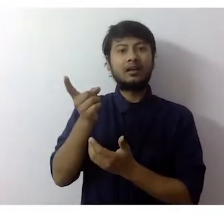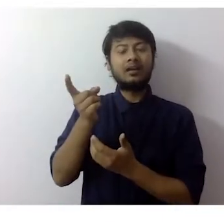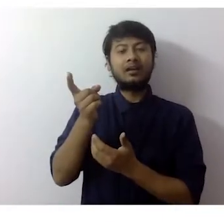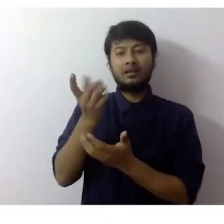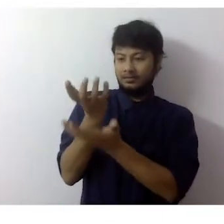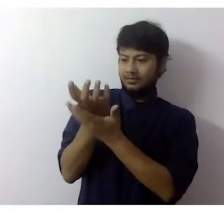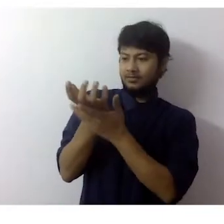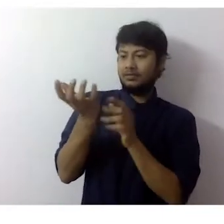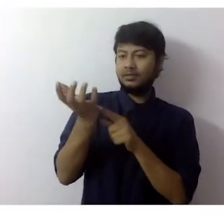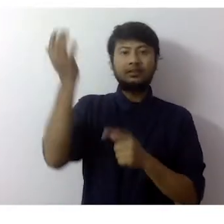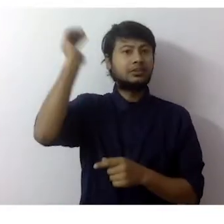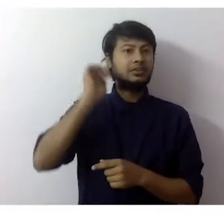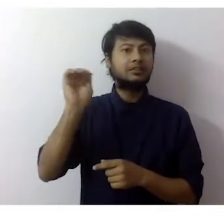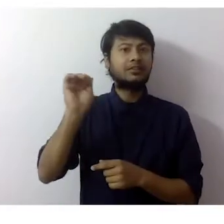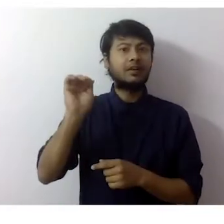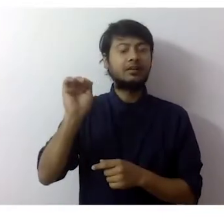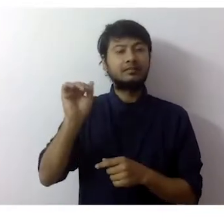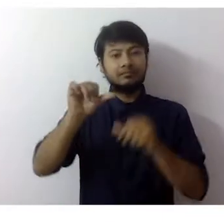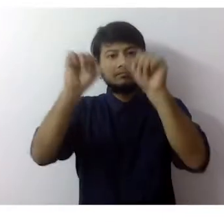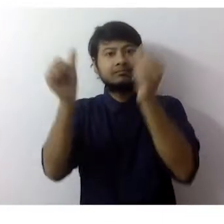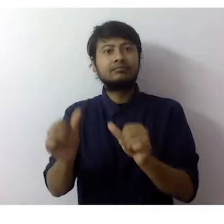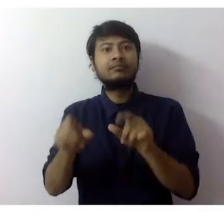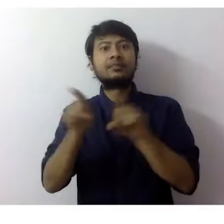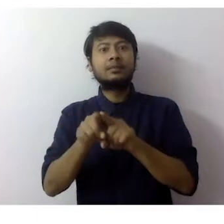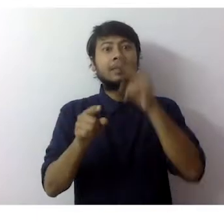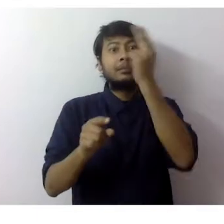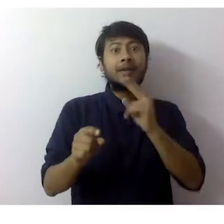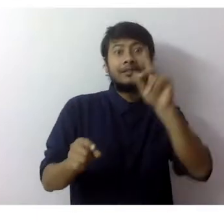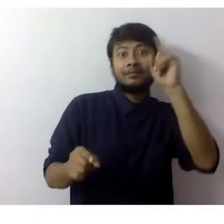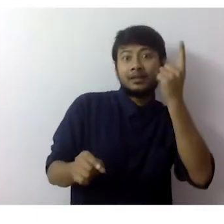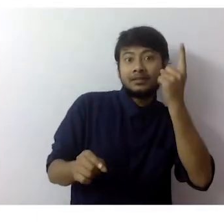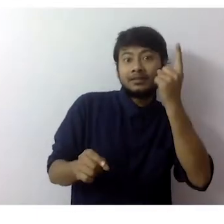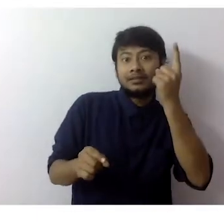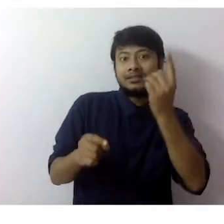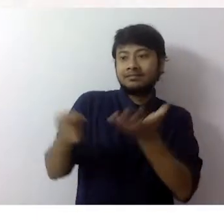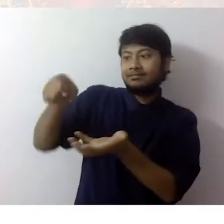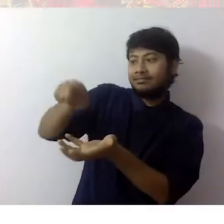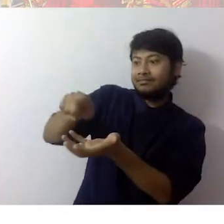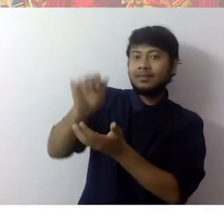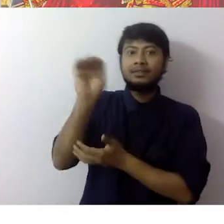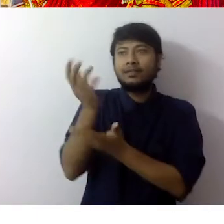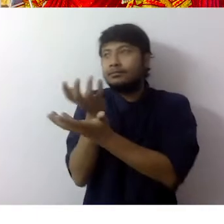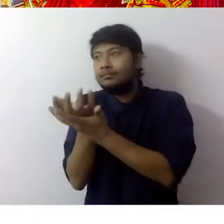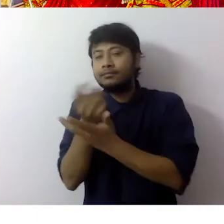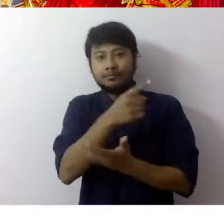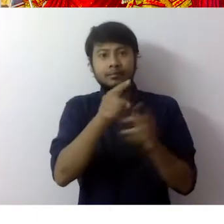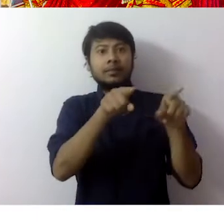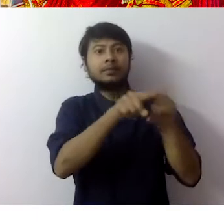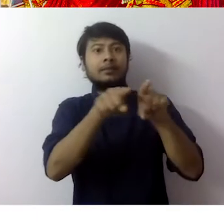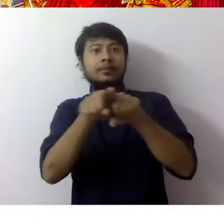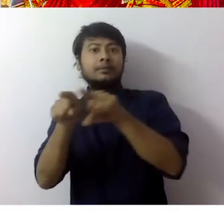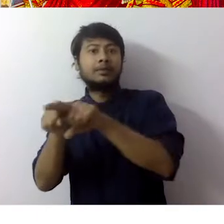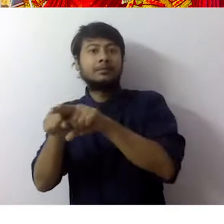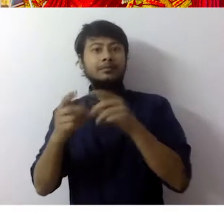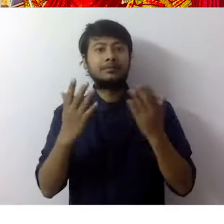mendicant with a begging bowl, again appears similar to the Shiva in the Annapurna imagery. These works are examples of